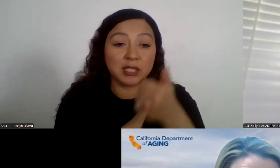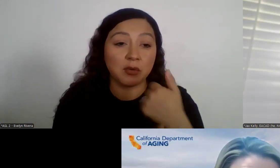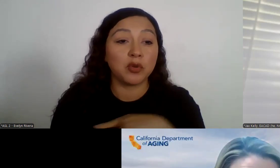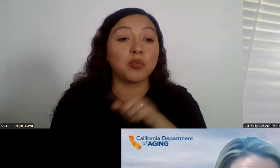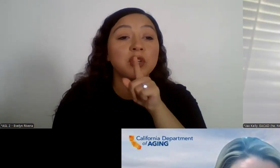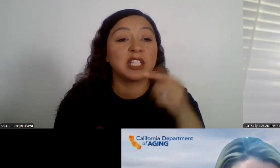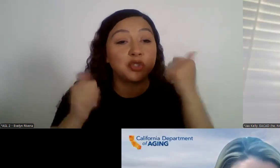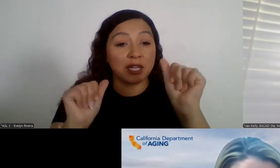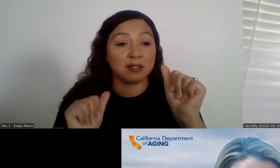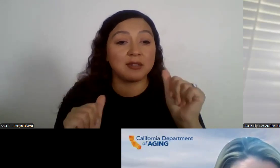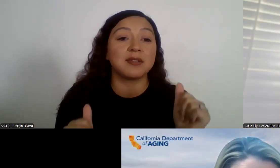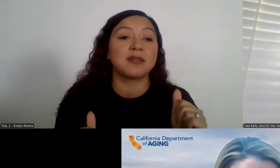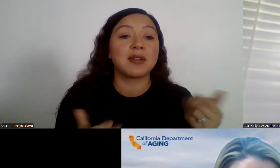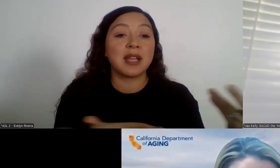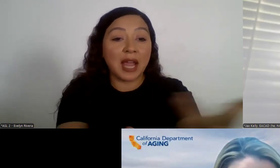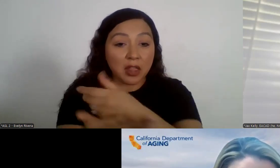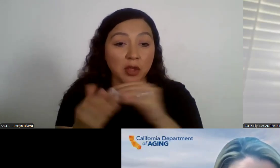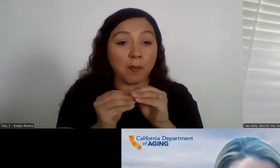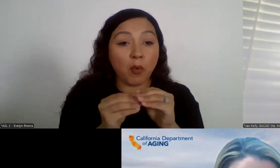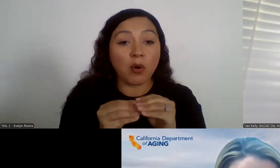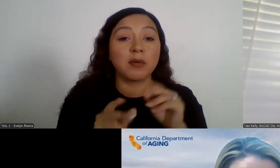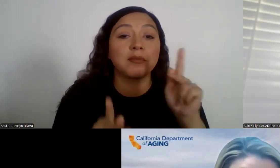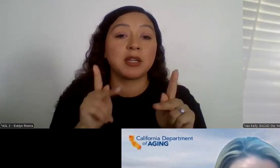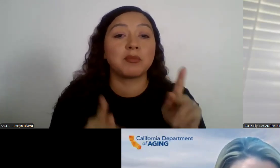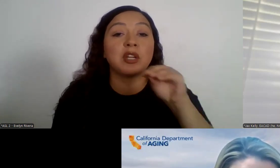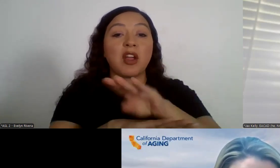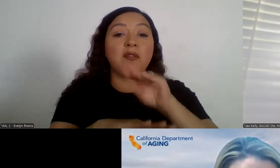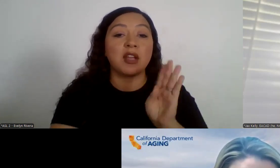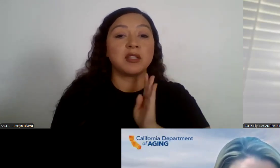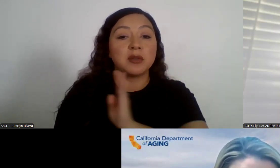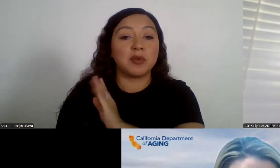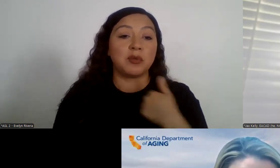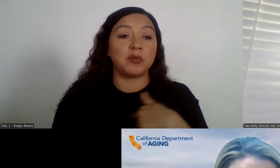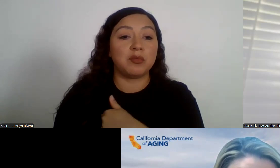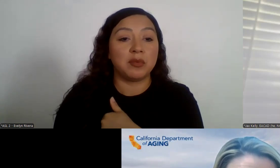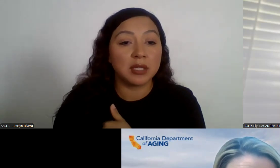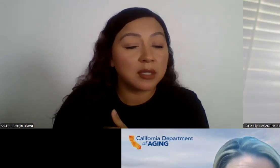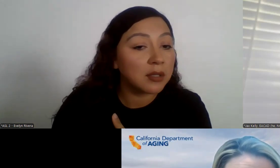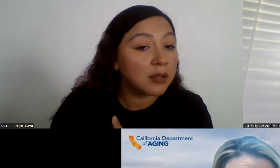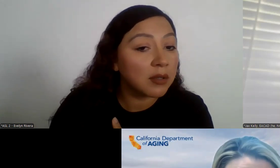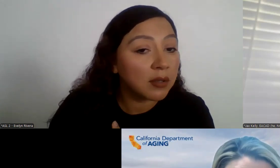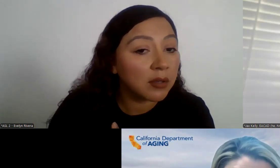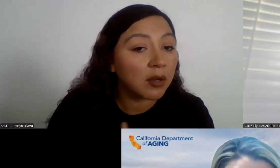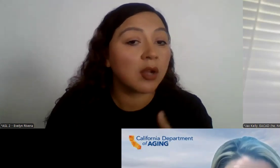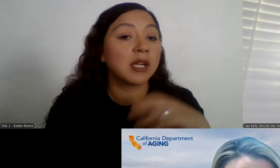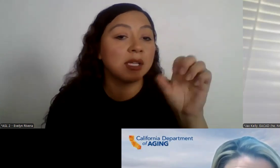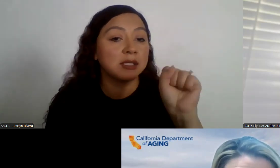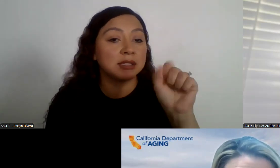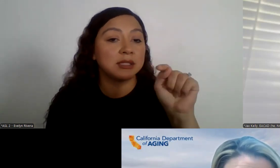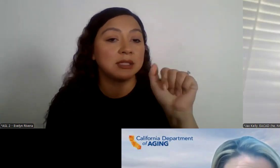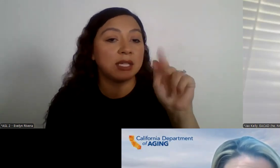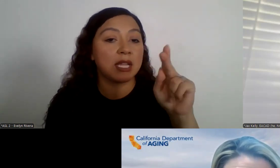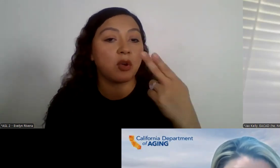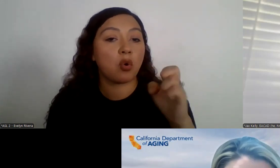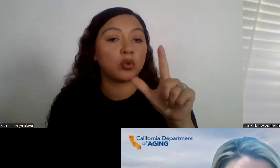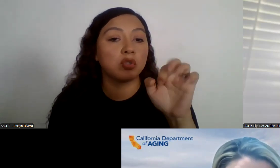advisory board, the lived experience advisory board, and inform our other stakeholder advisory committees as well as our state partners so that